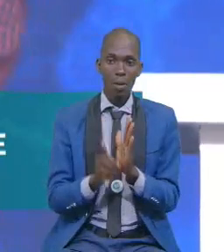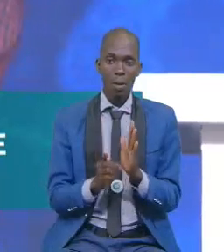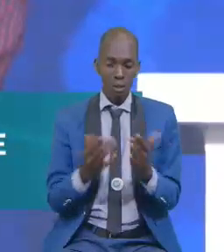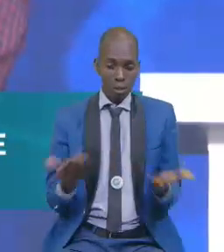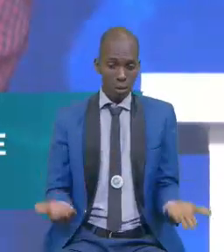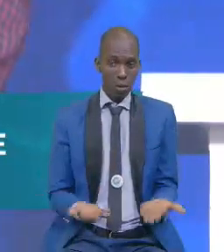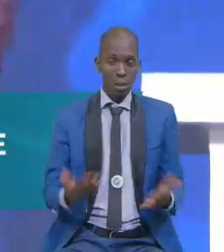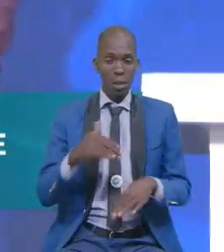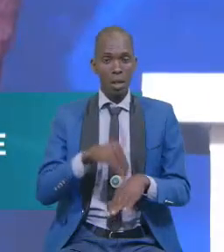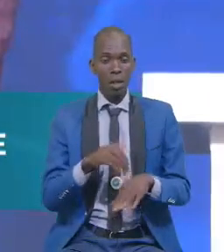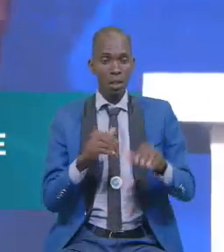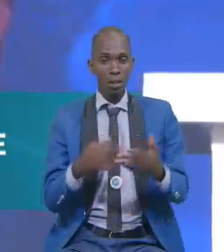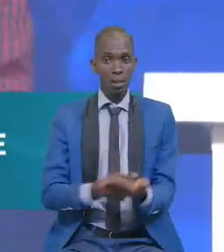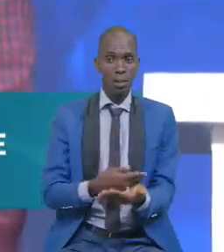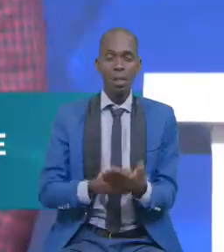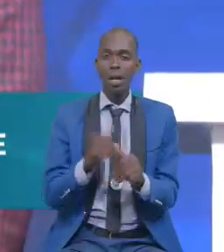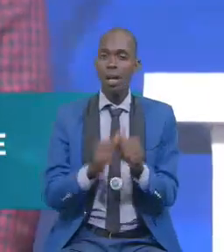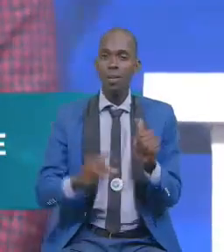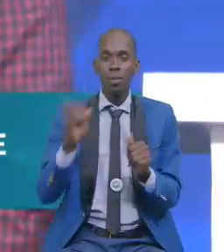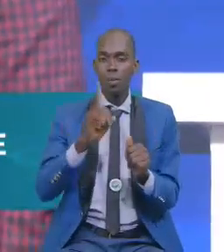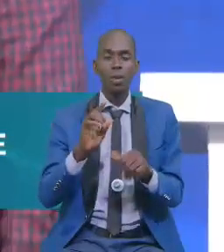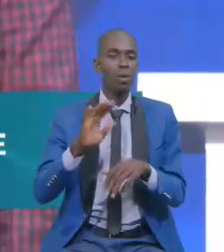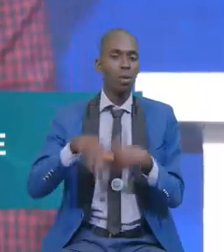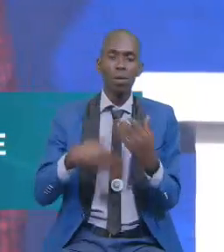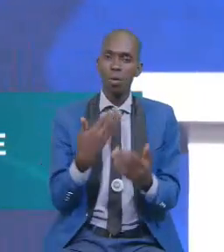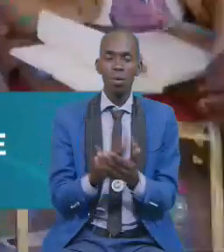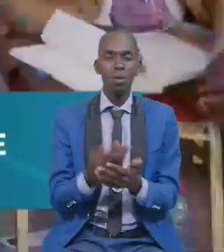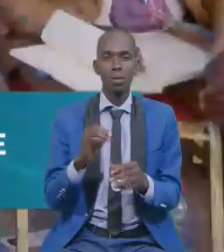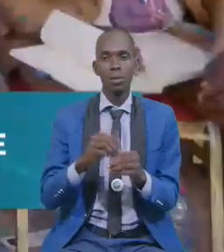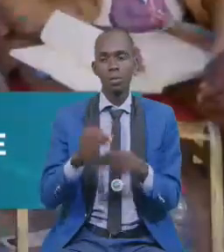location, everywhere, all over the world.